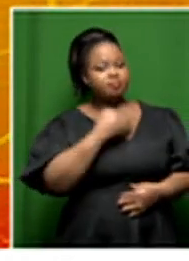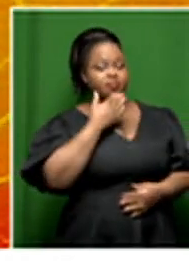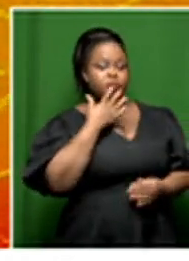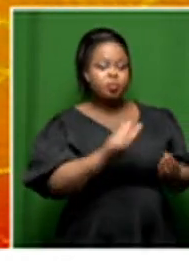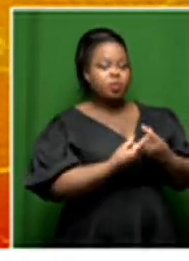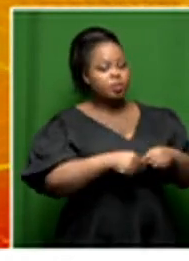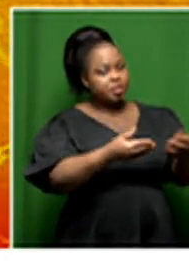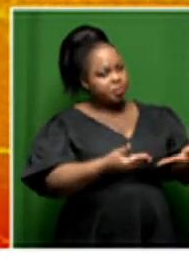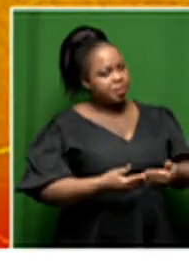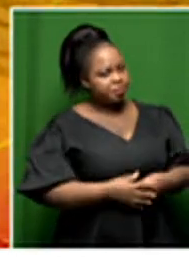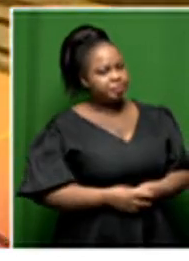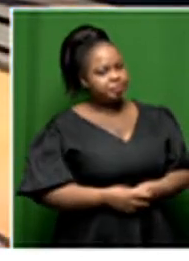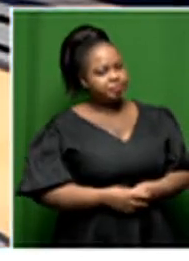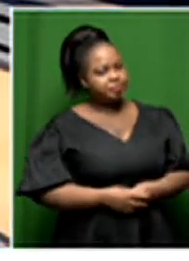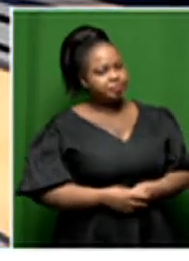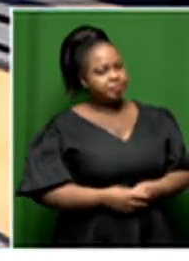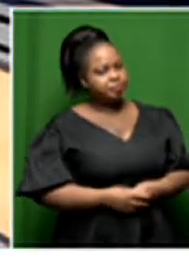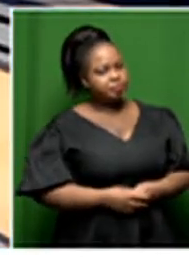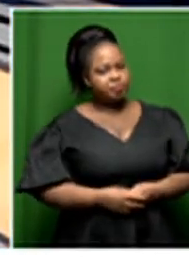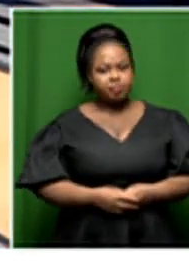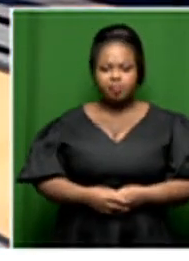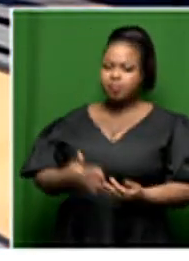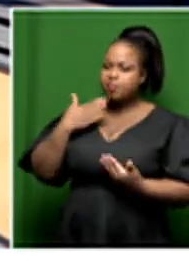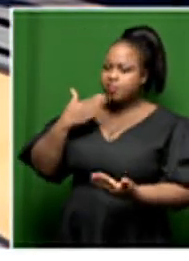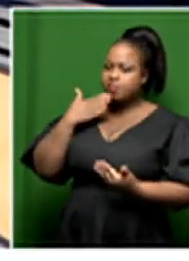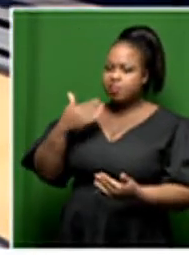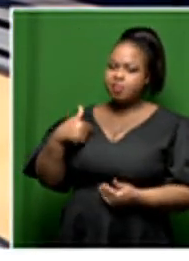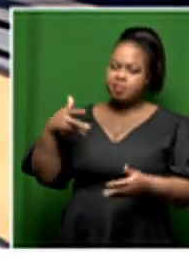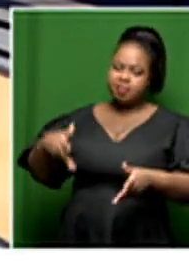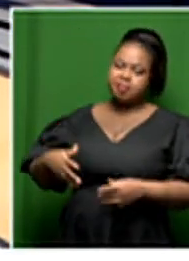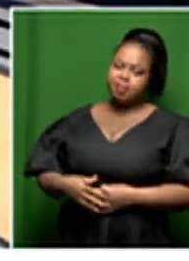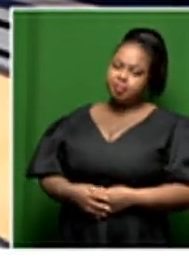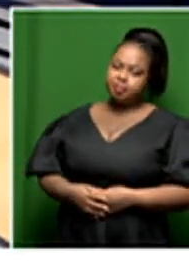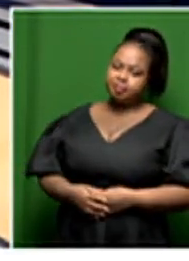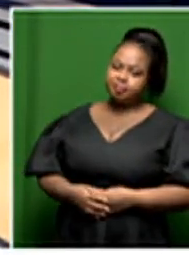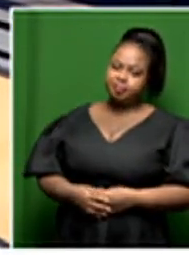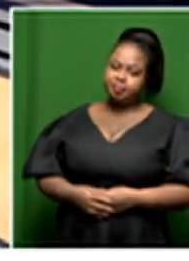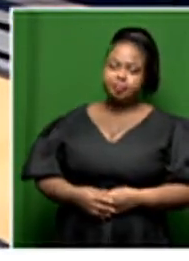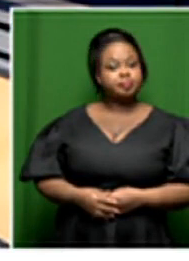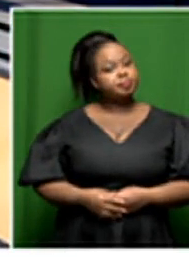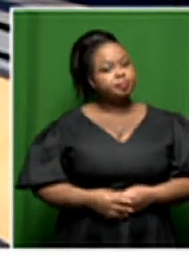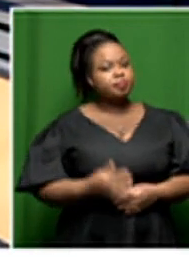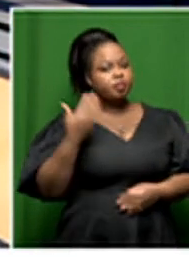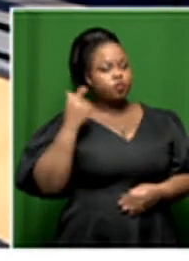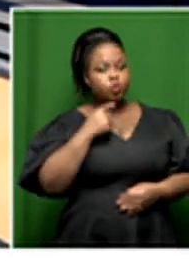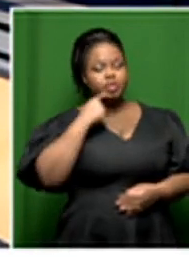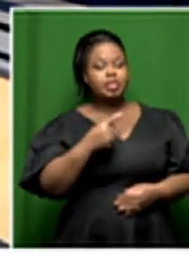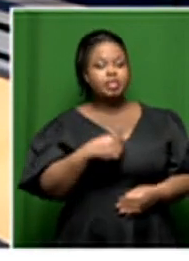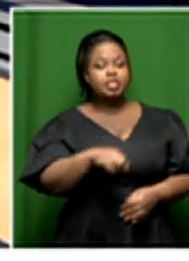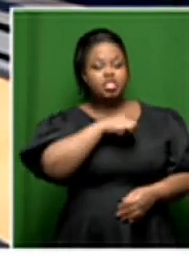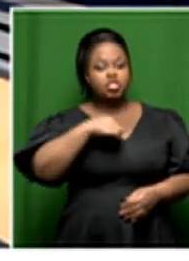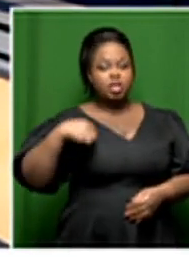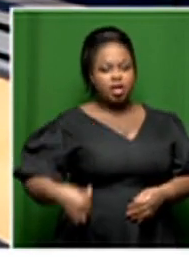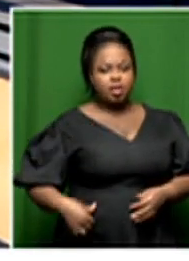much for joining us, and welcome to Morning Live. Good morning, Leanne. Good to be on the show. In your statement, you said that China has